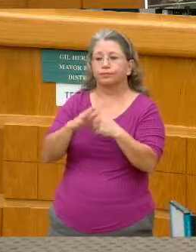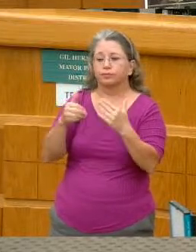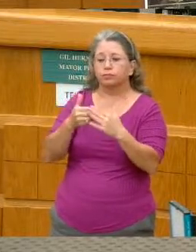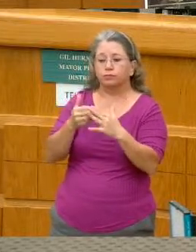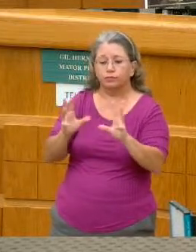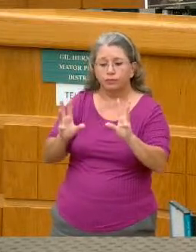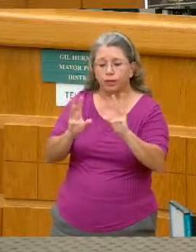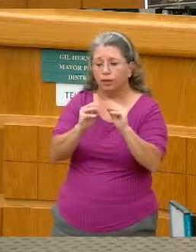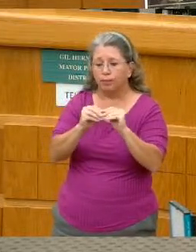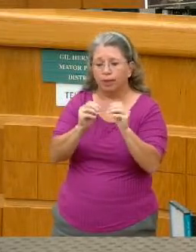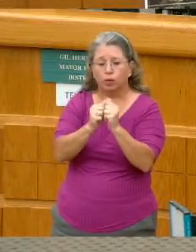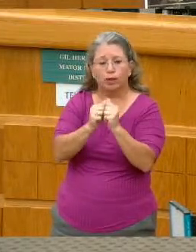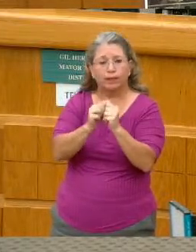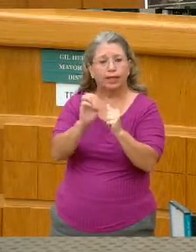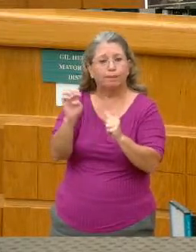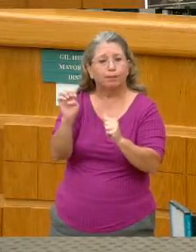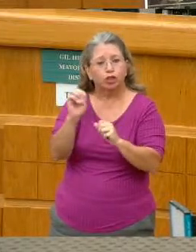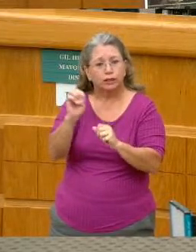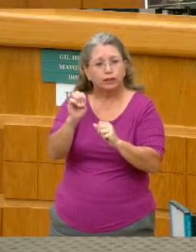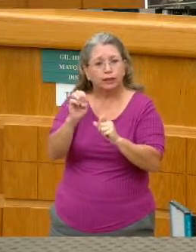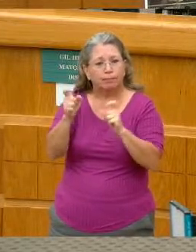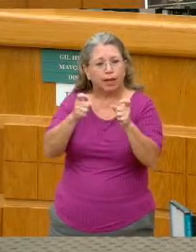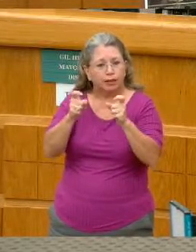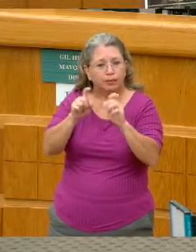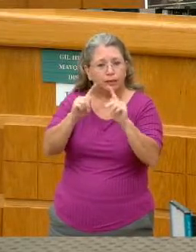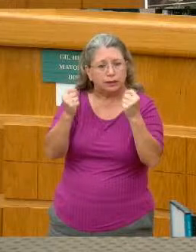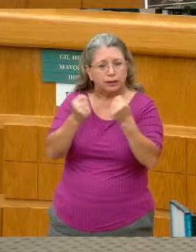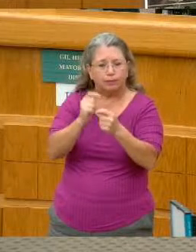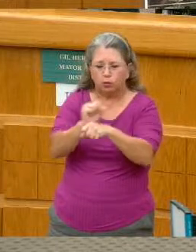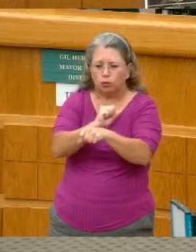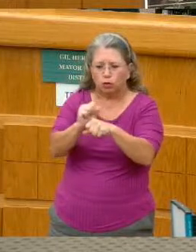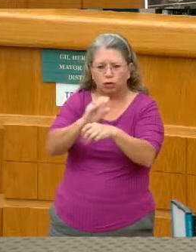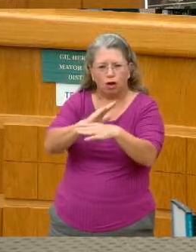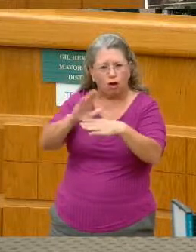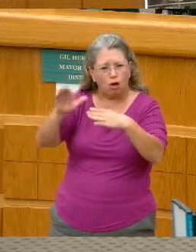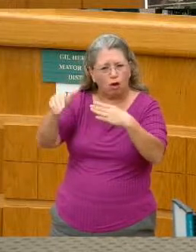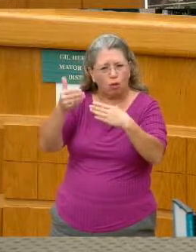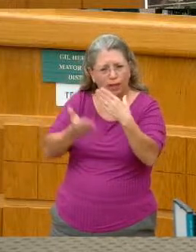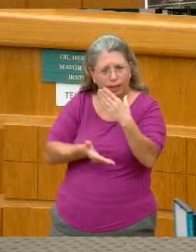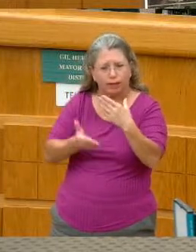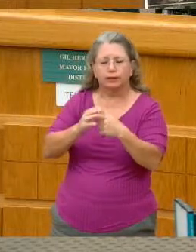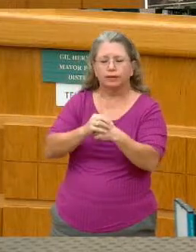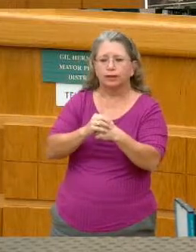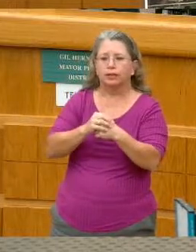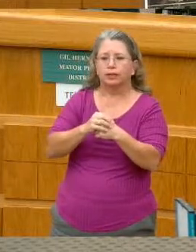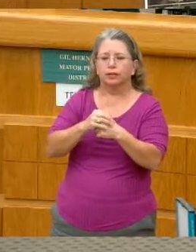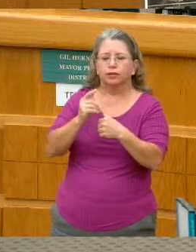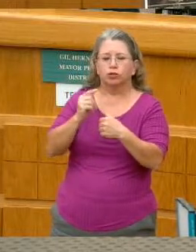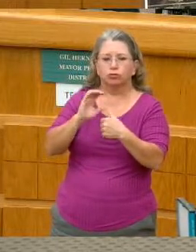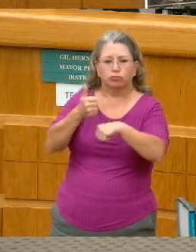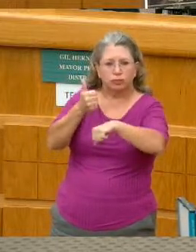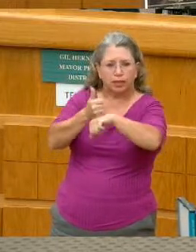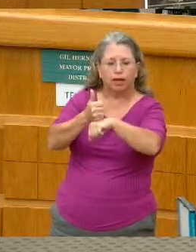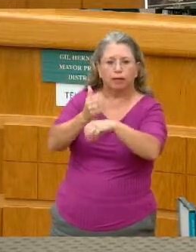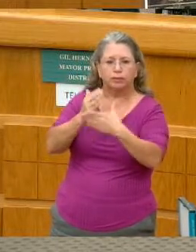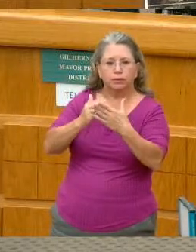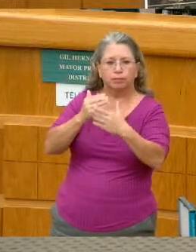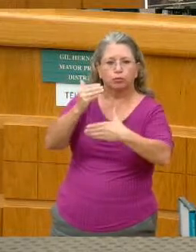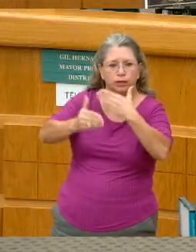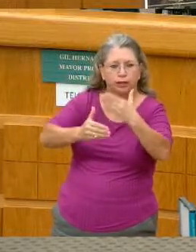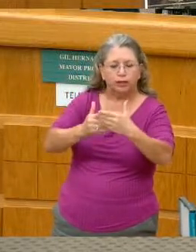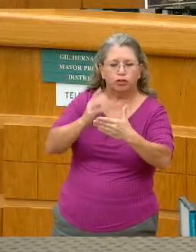worked all week long to create protocols that will benefit public health and safety. And